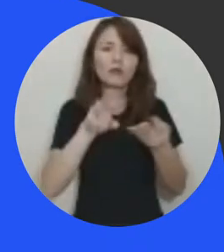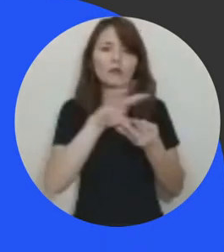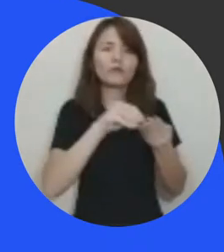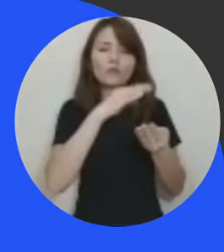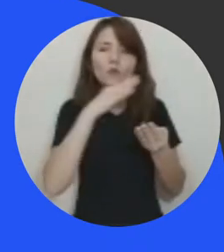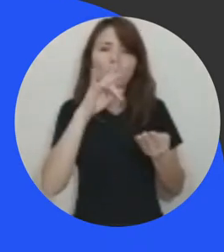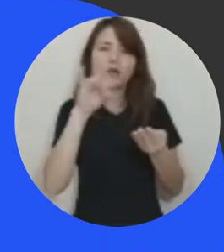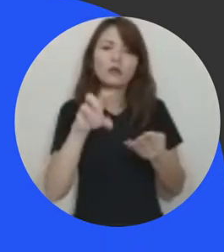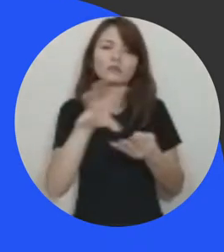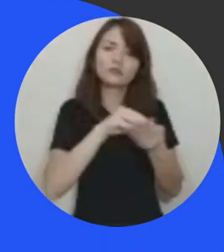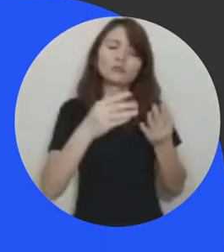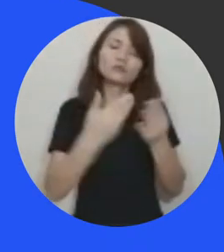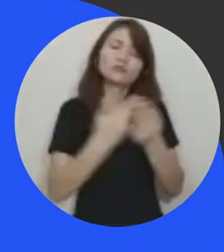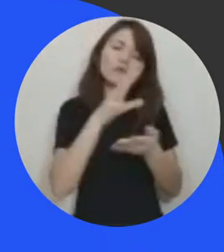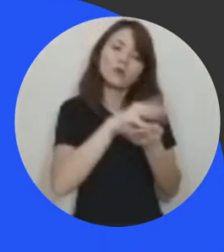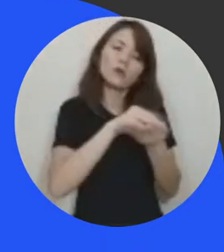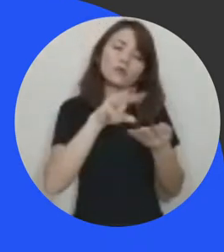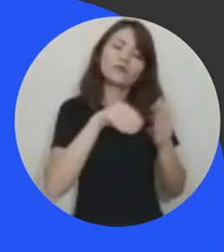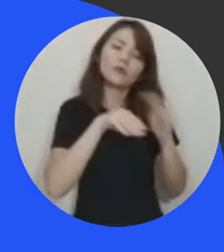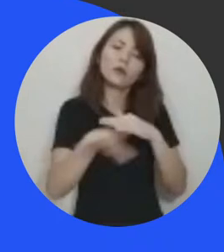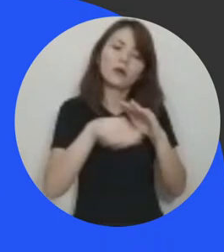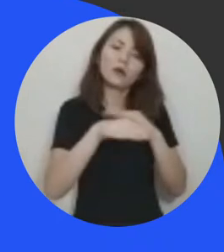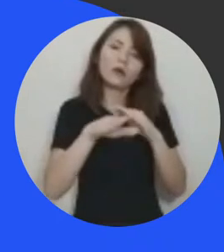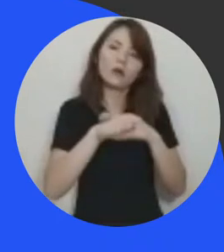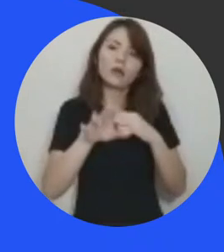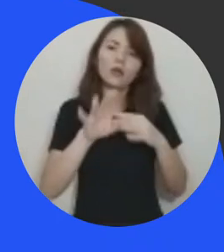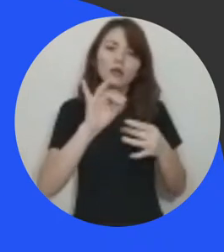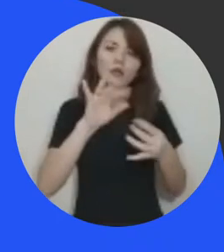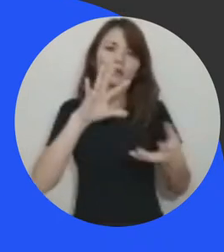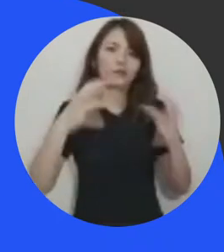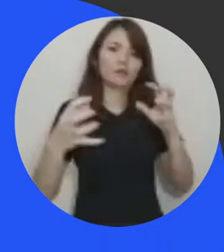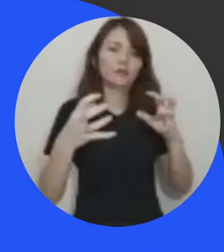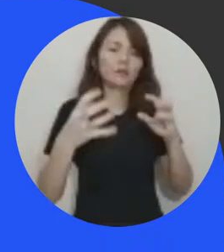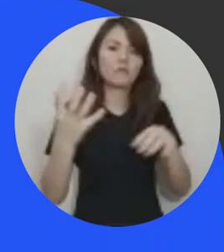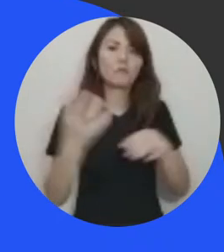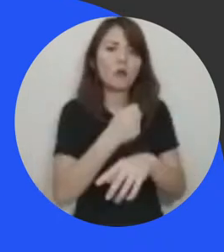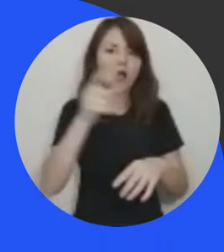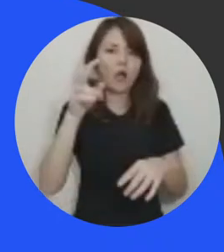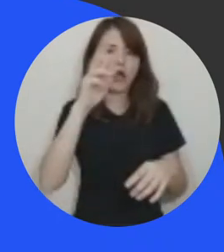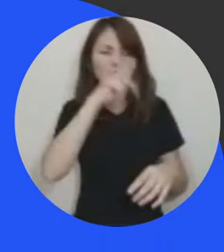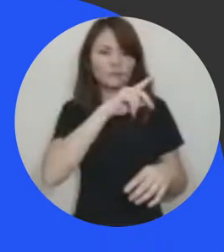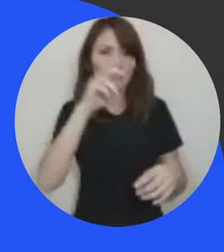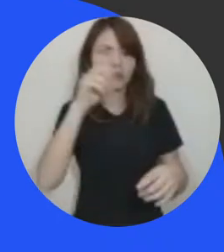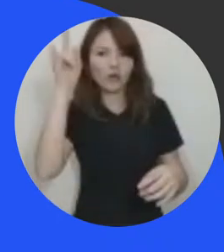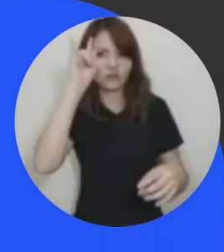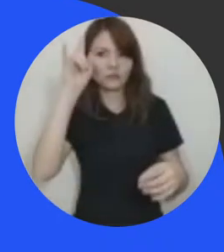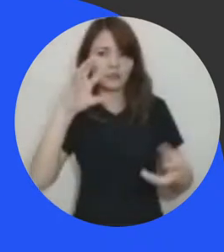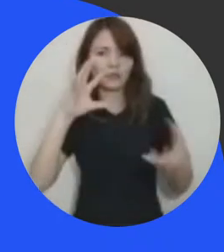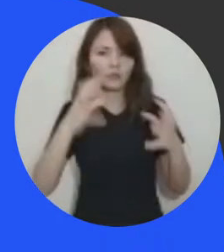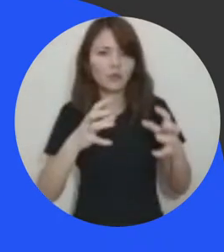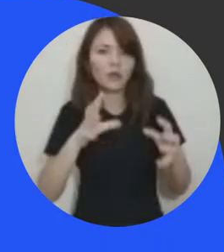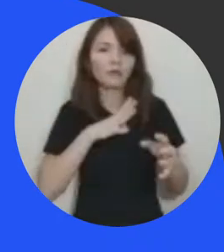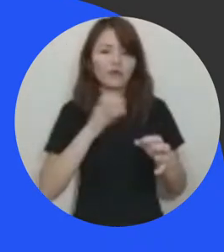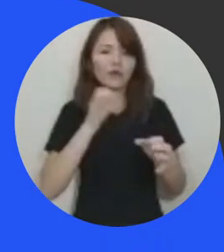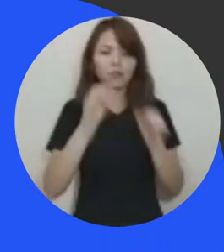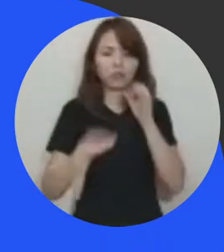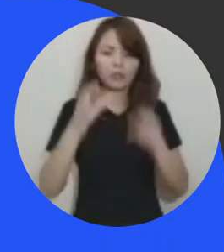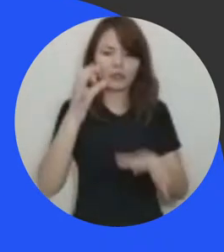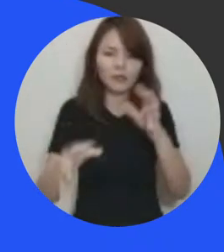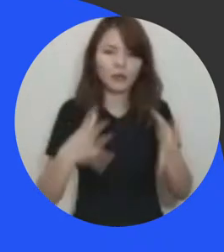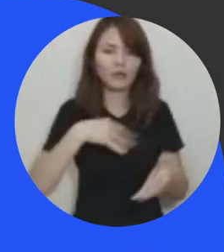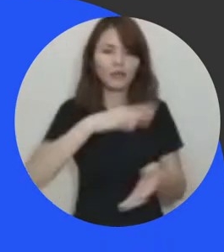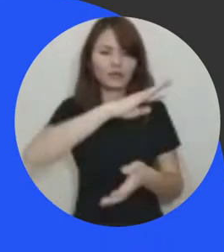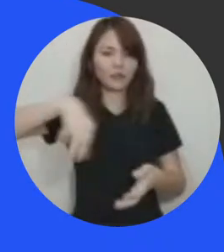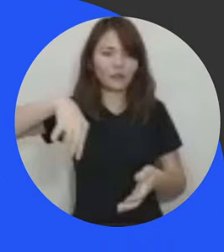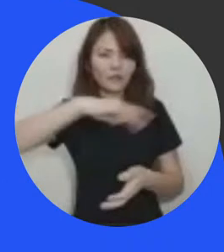to get errors creeping in. You might get smudges or lines on that copy. And the same is